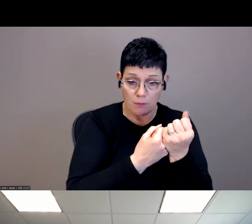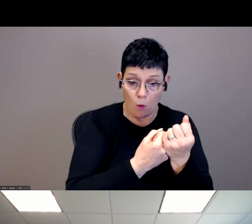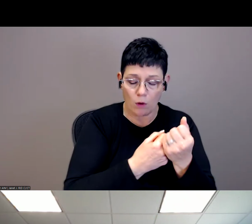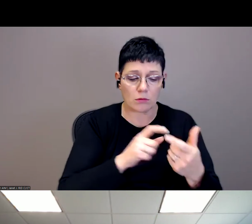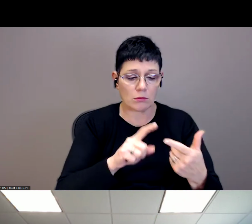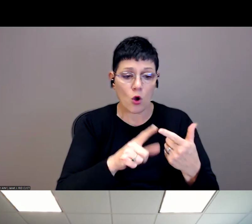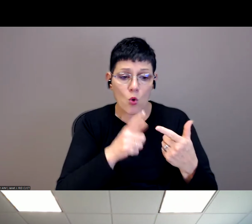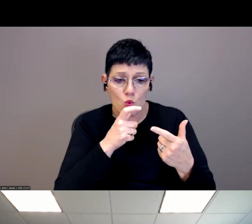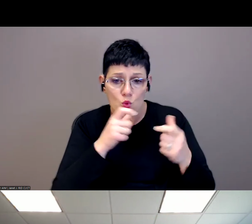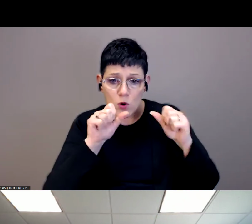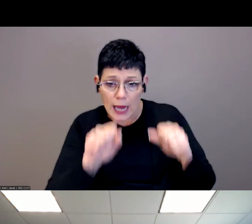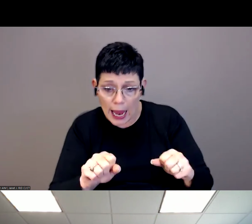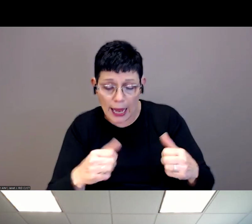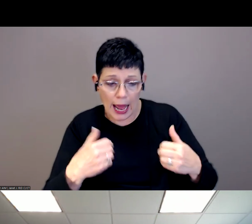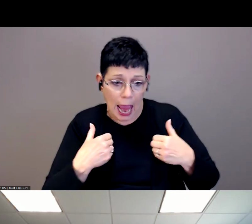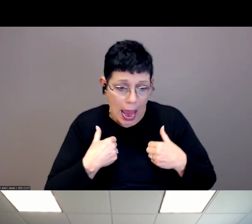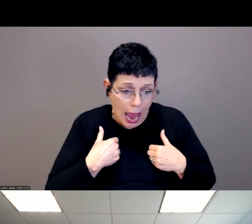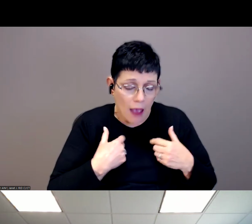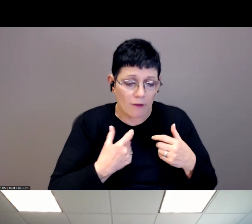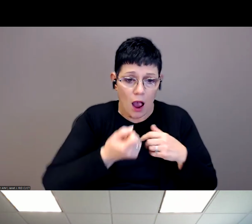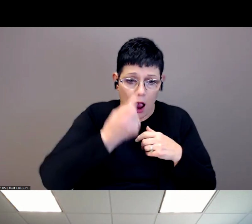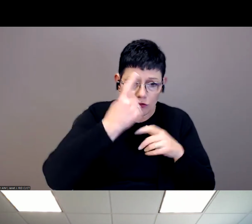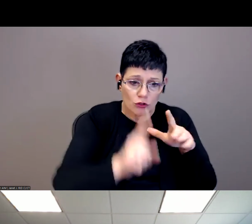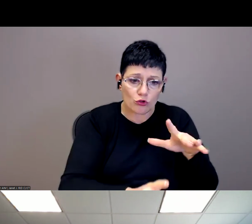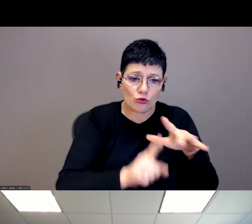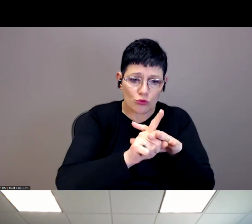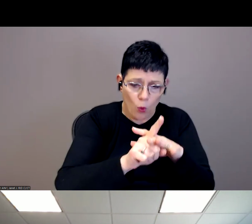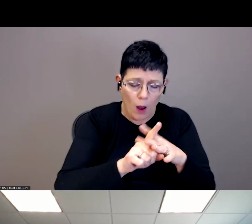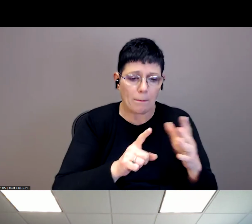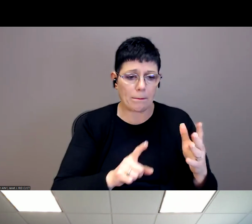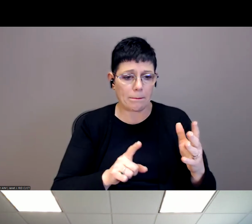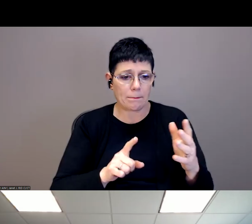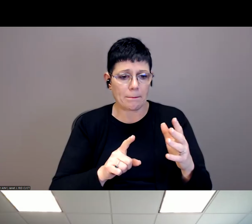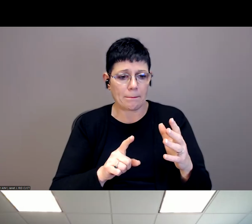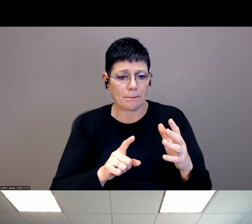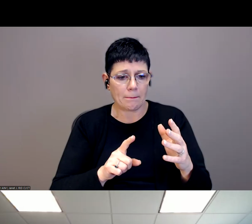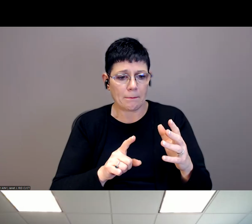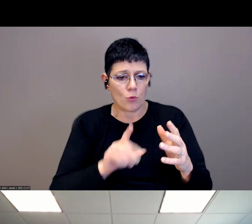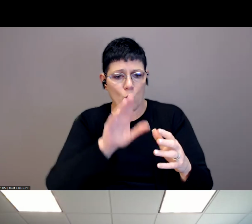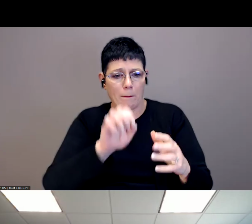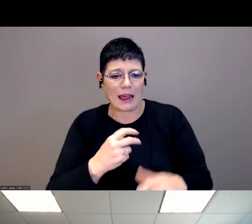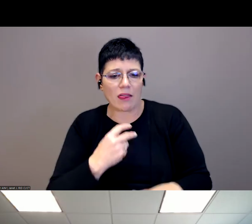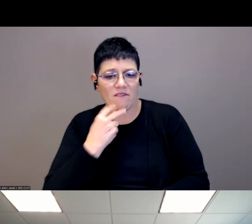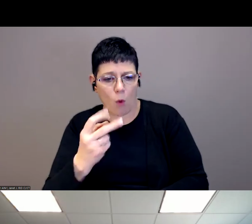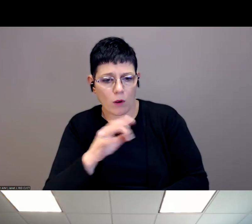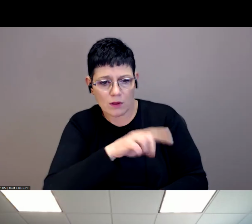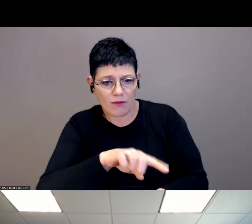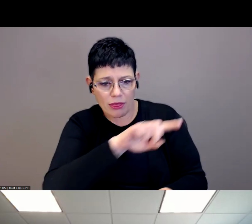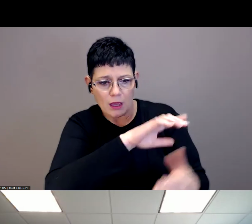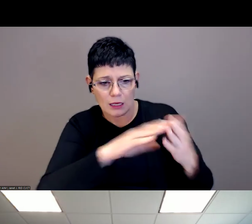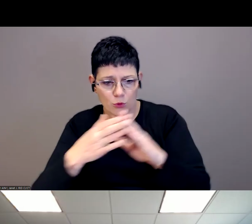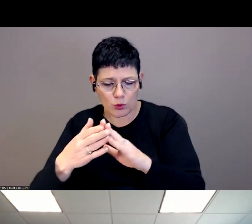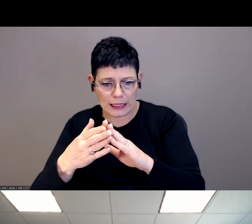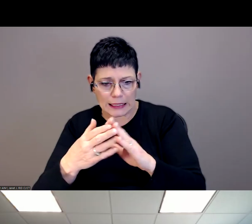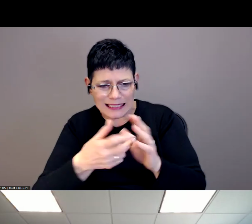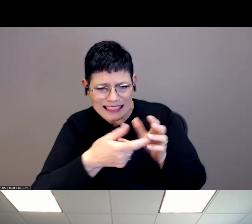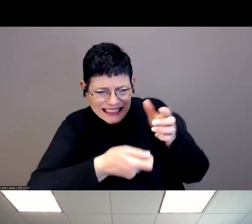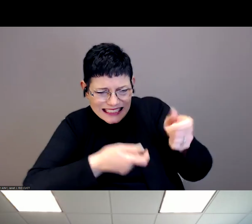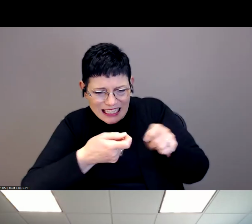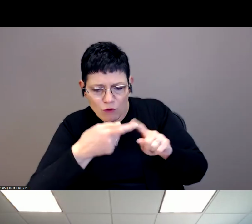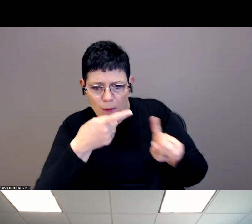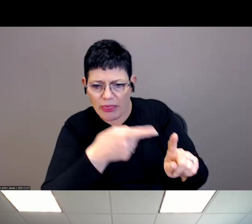have a little more time or established rapport and trust with somebody that we can build on.